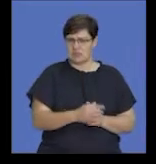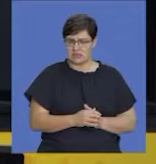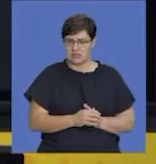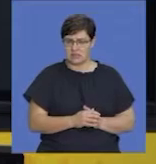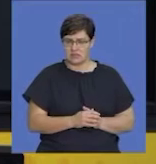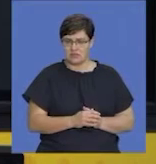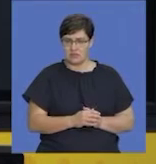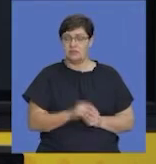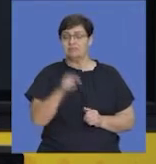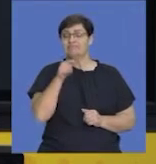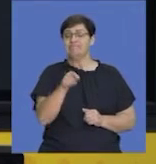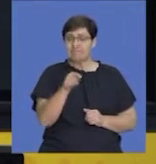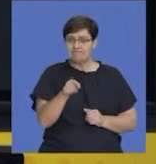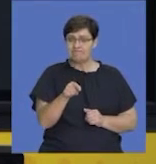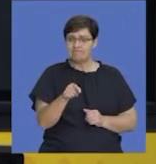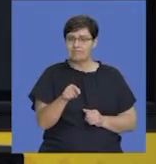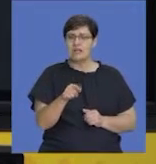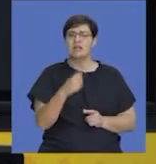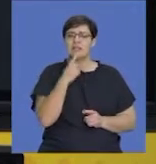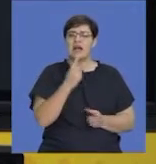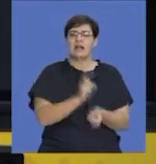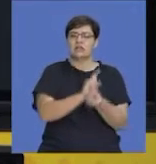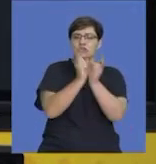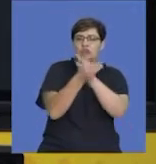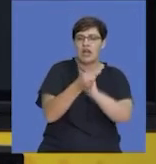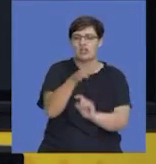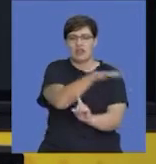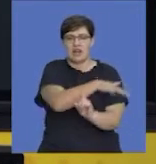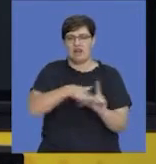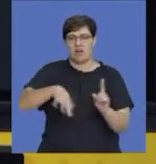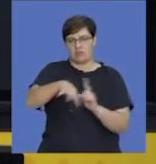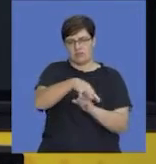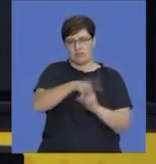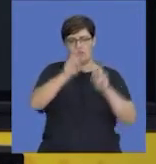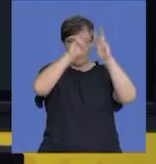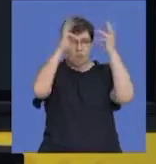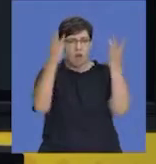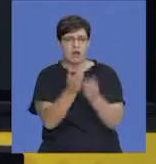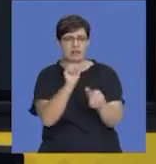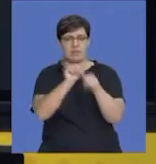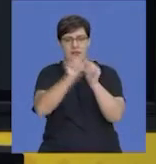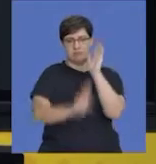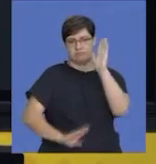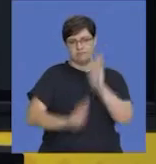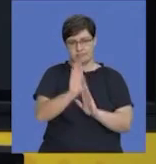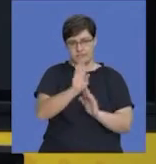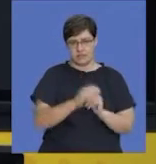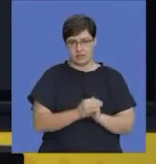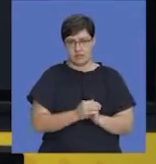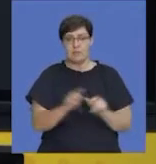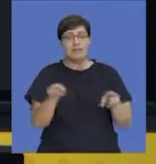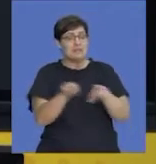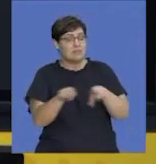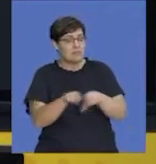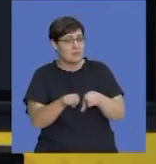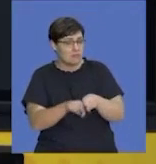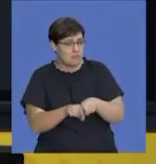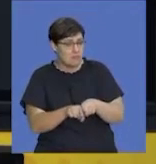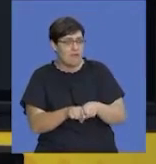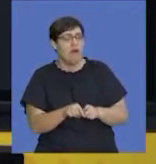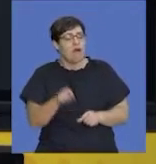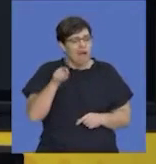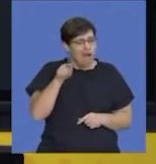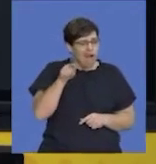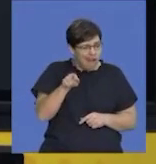us? Basically, this quotation is talking about changing the environment in the world and making it a better place. But it's also saying to us